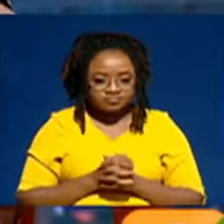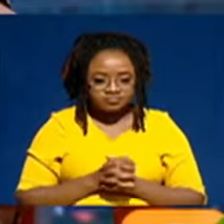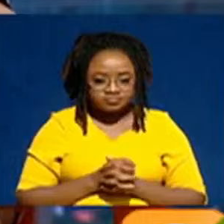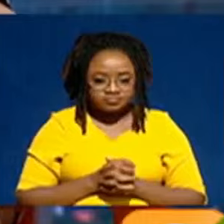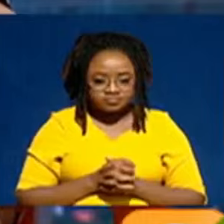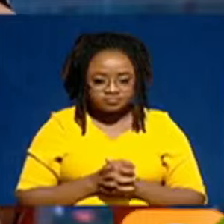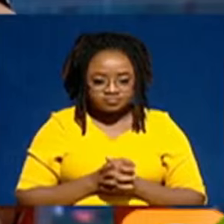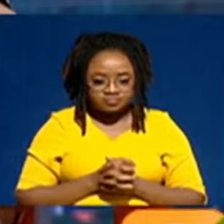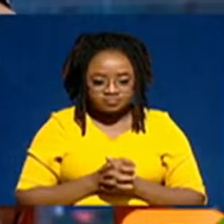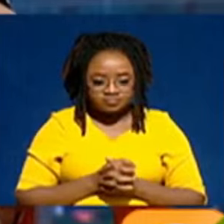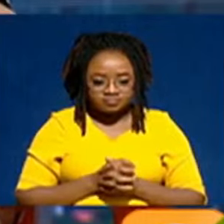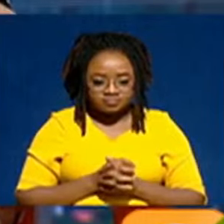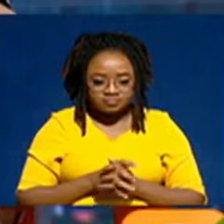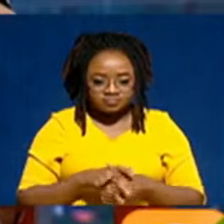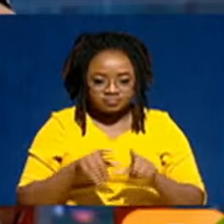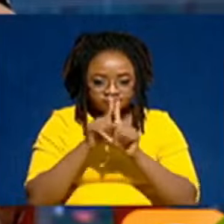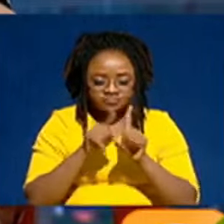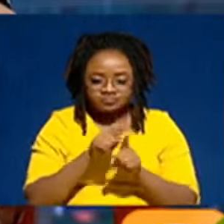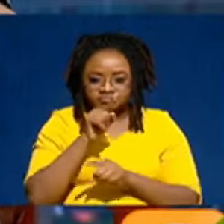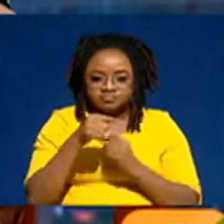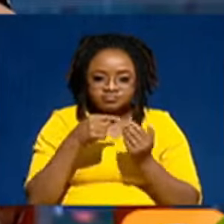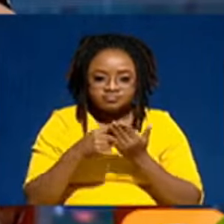You are talking about